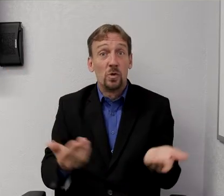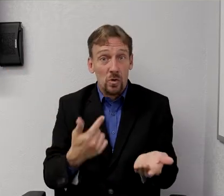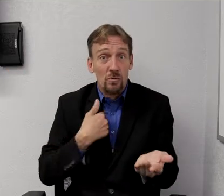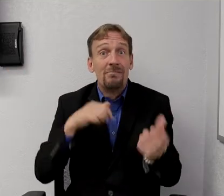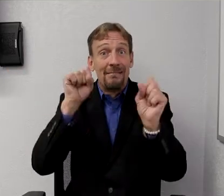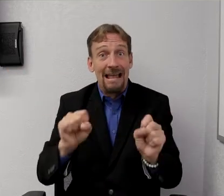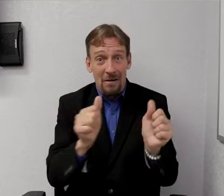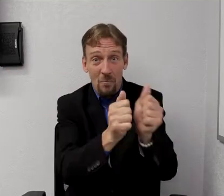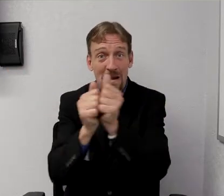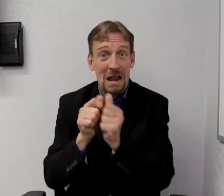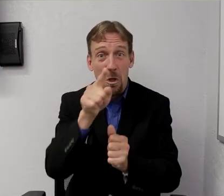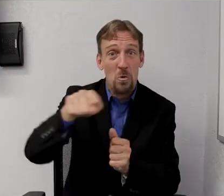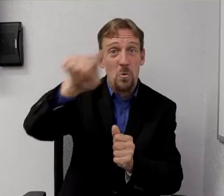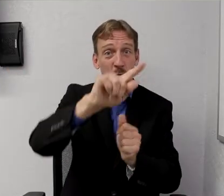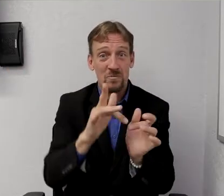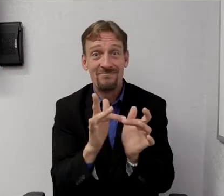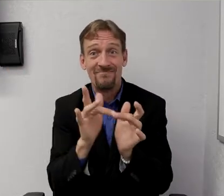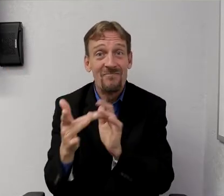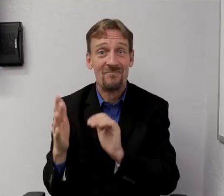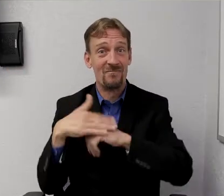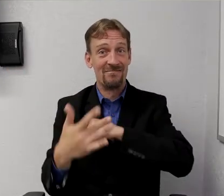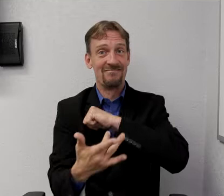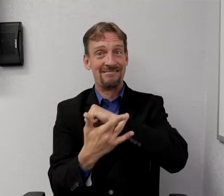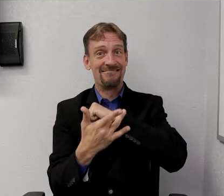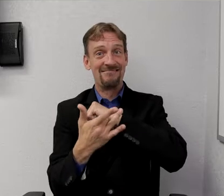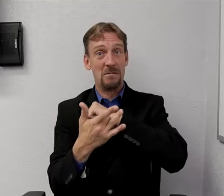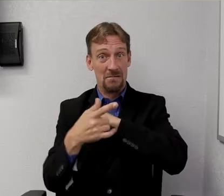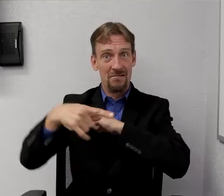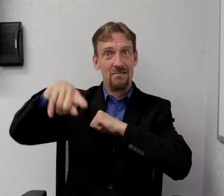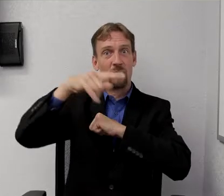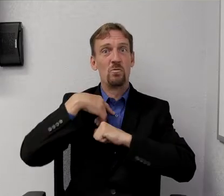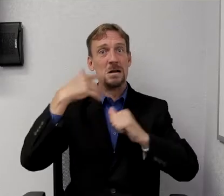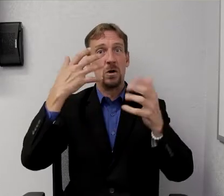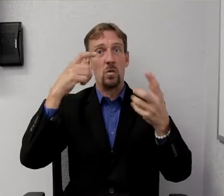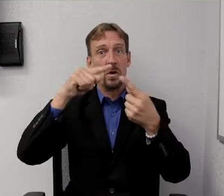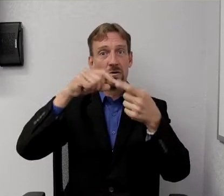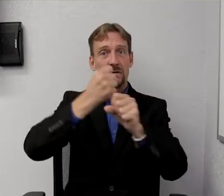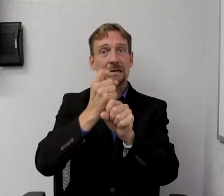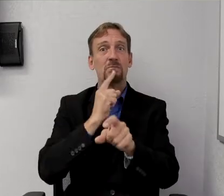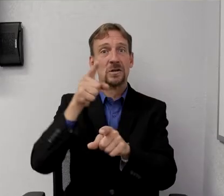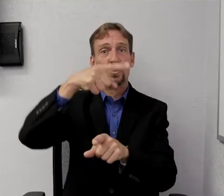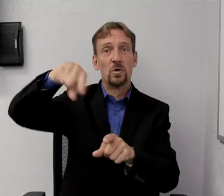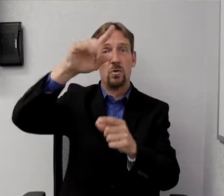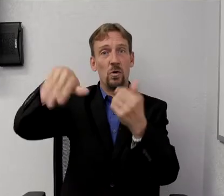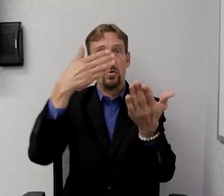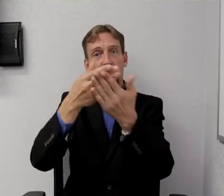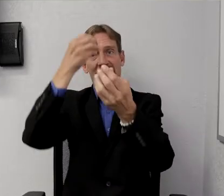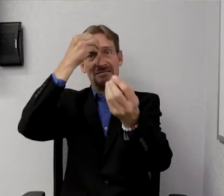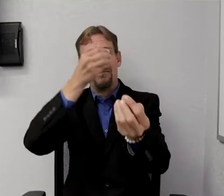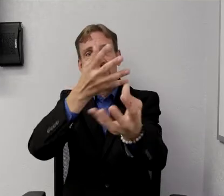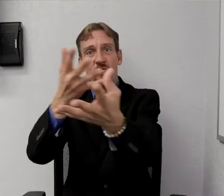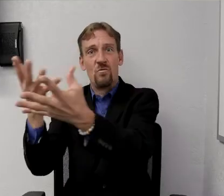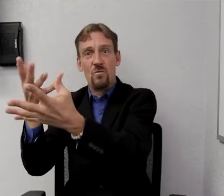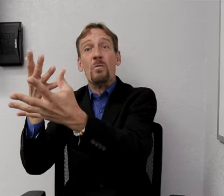all of you virtually. We definitely want you to be well informed and up to date and understand everything that's going